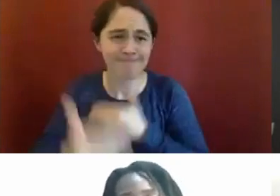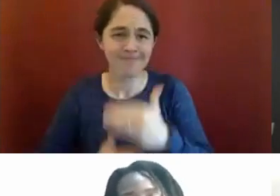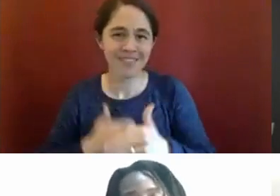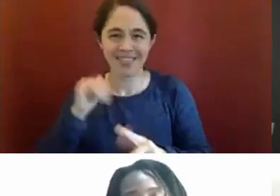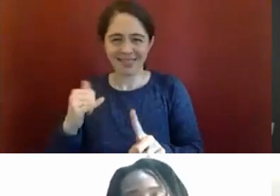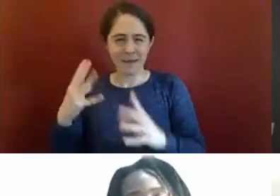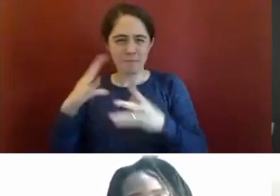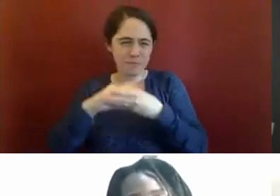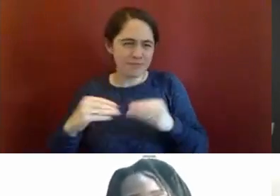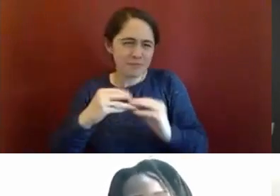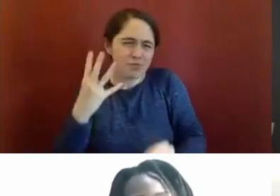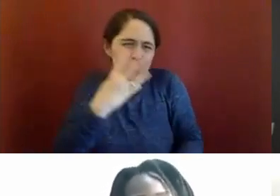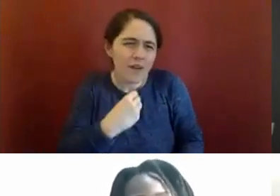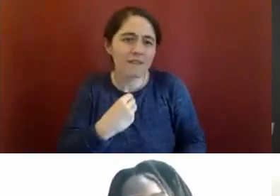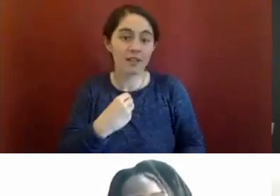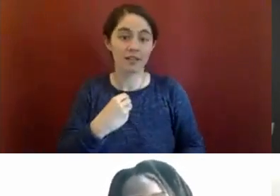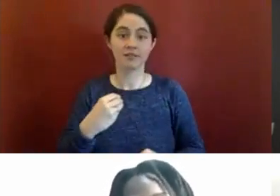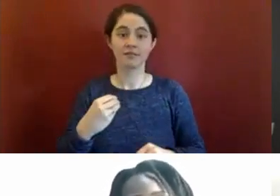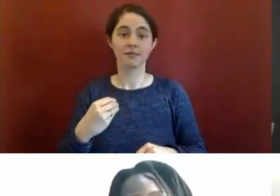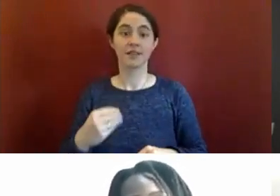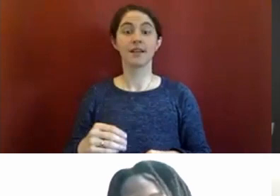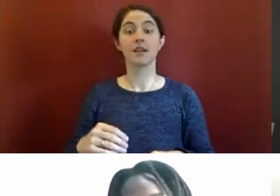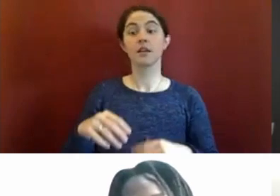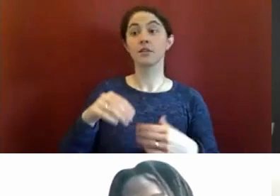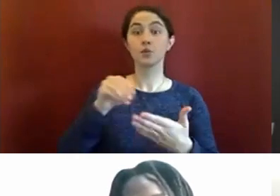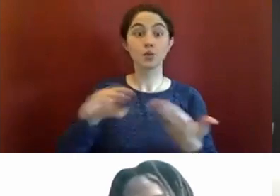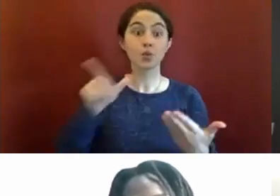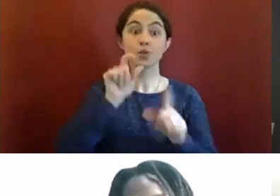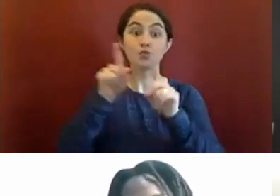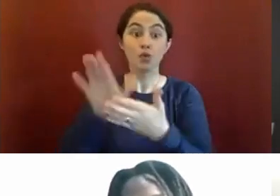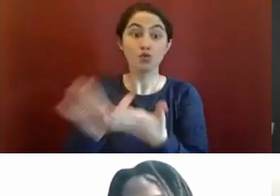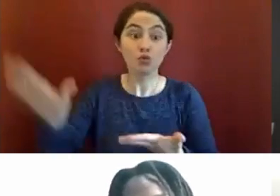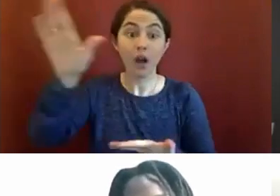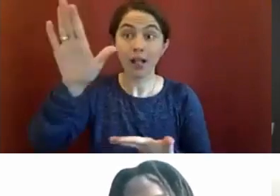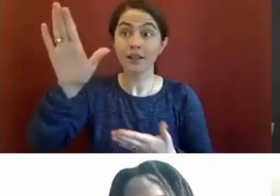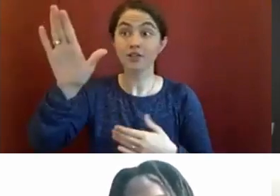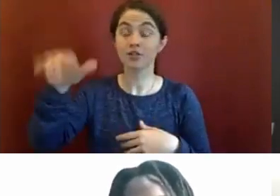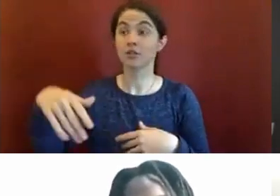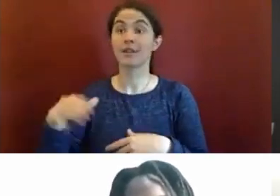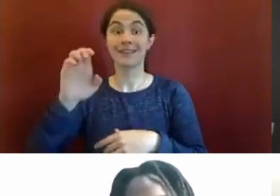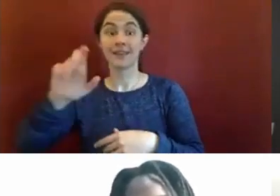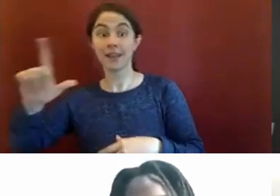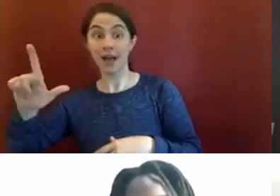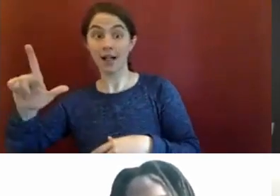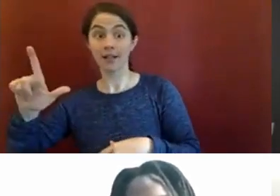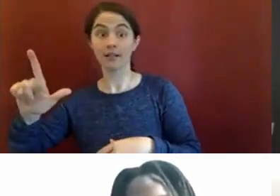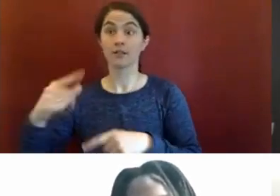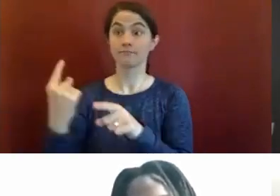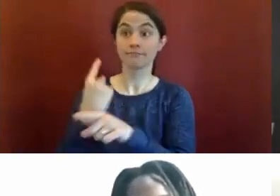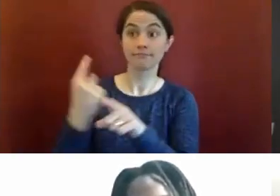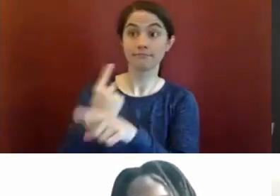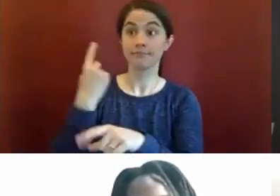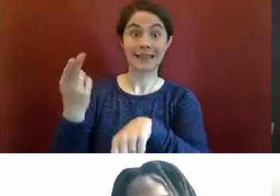learner, when you may not have the same kind of supports that you may have been exposed to in BPS or in